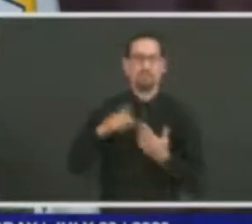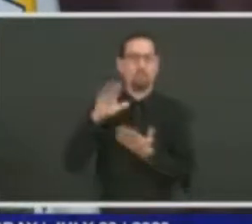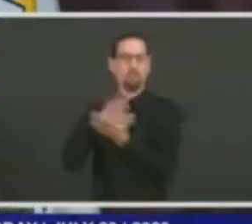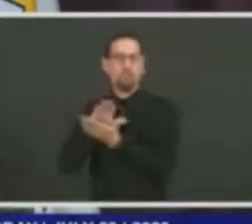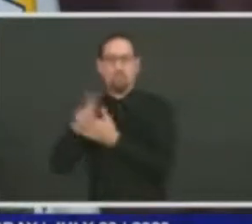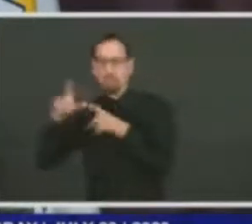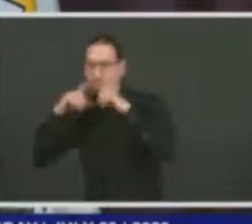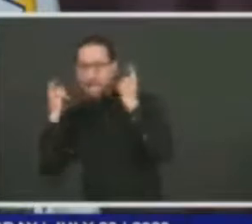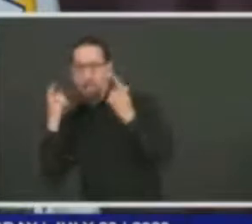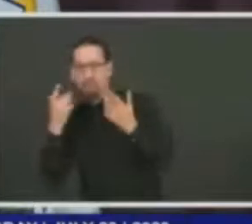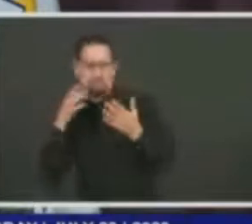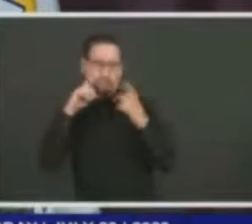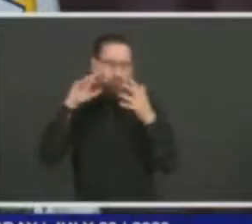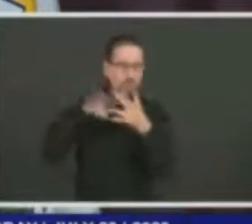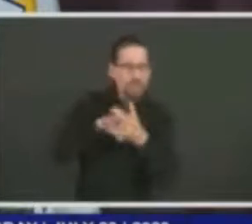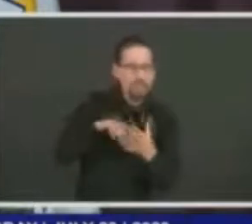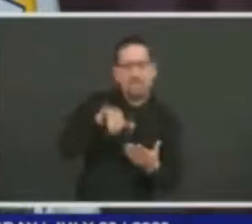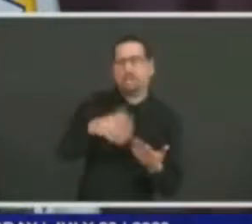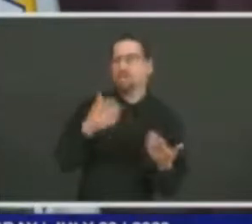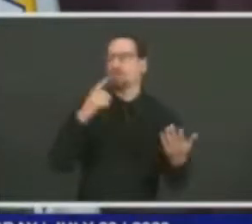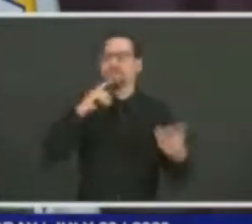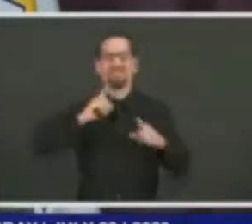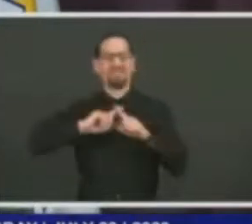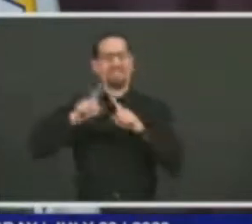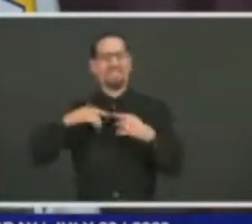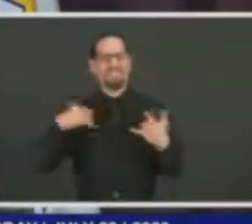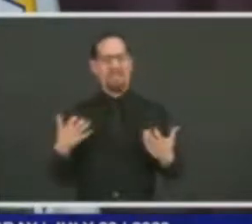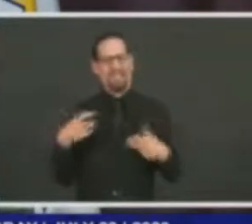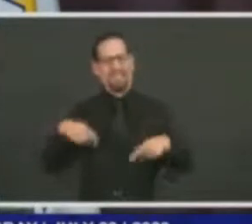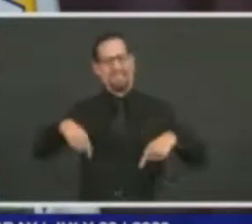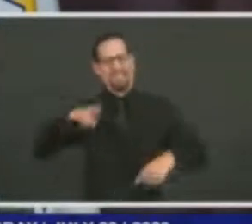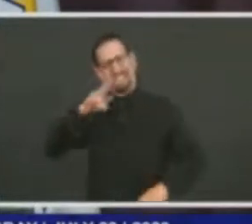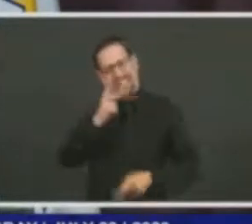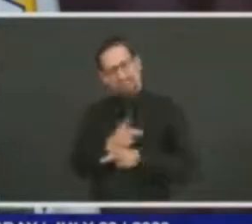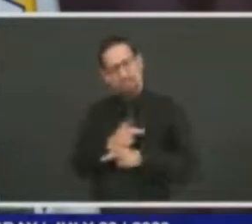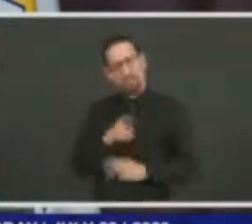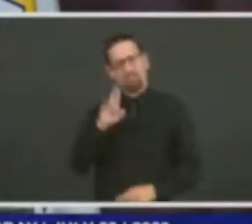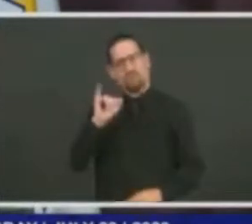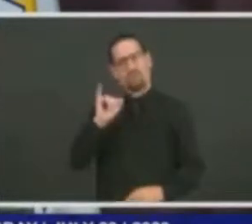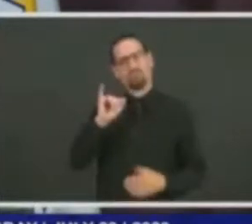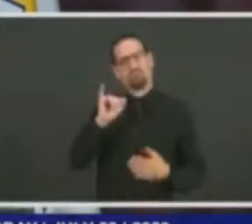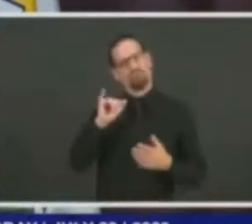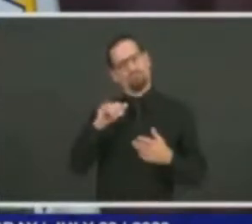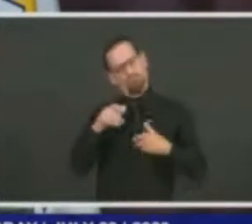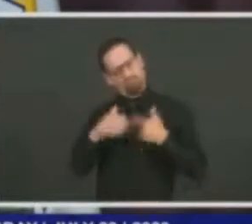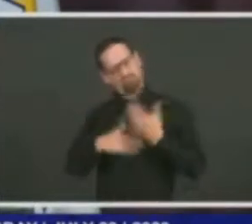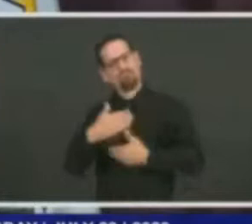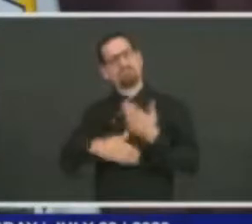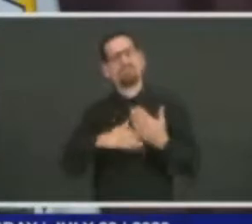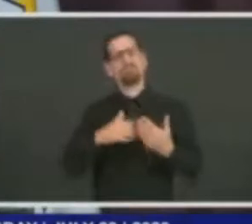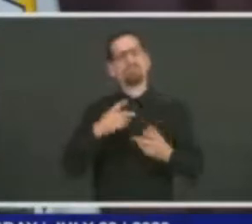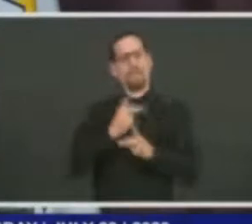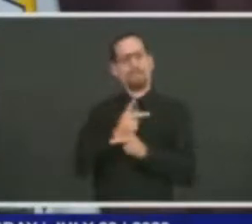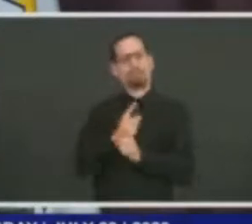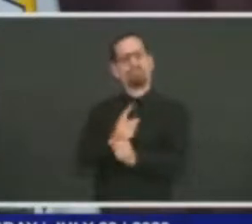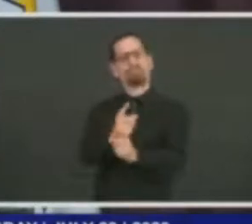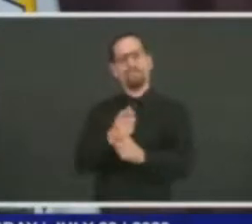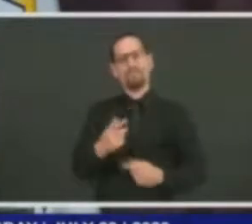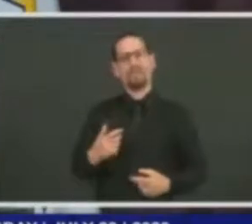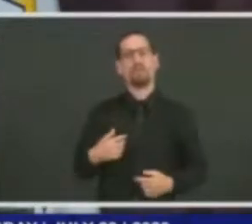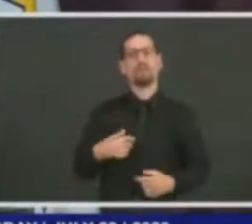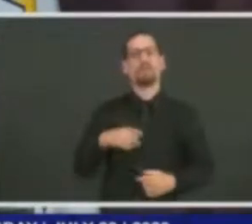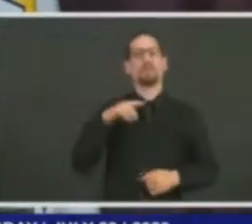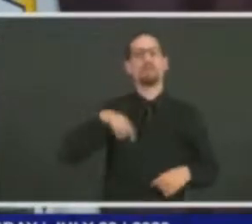that's where I want to keep Rhode Island. That we have those metrics, we have the 34-page guidance document. Like, let's get to work